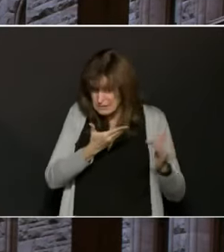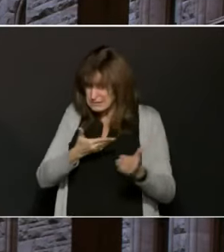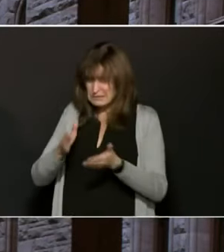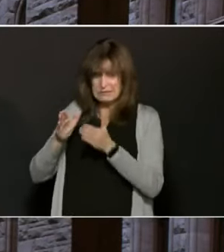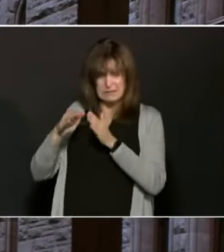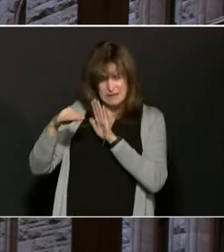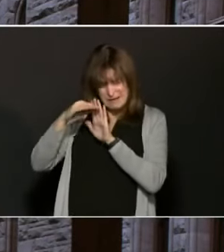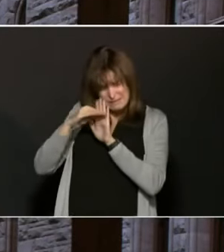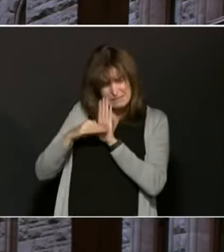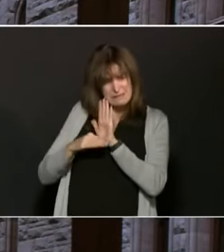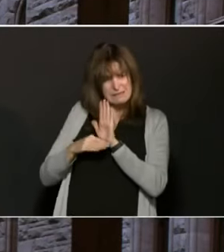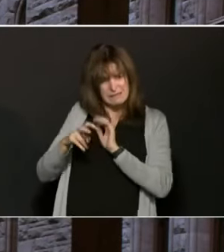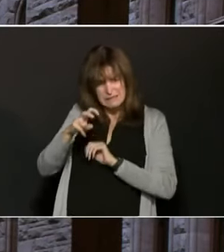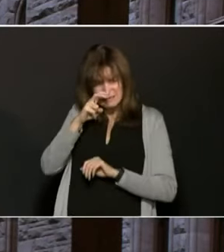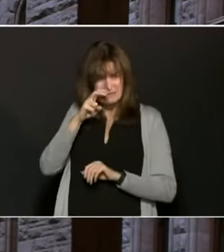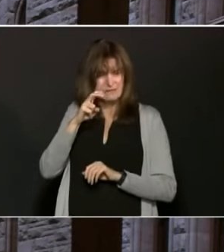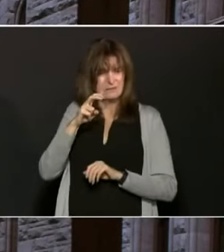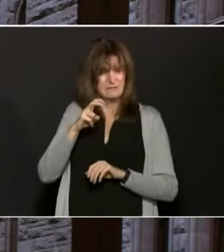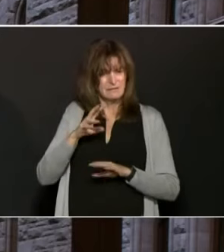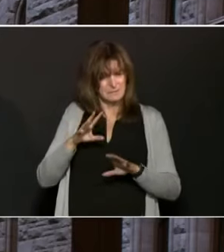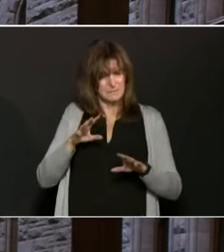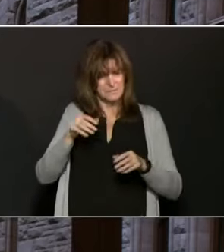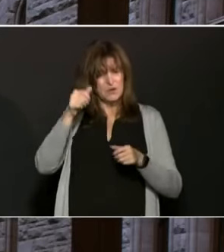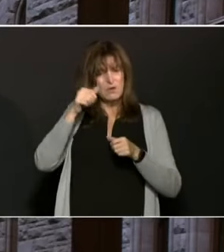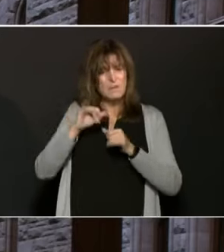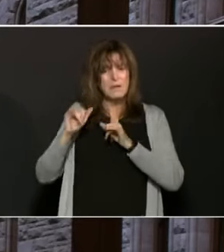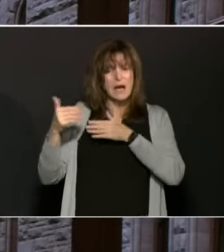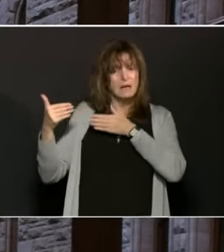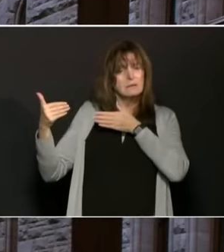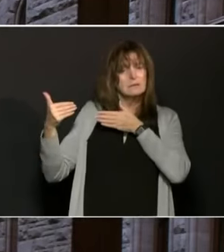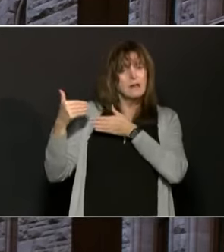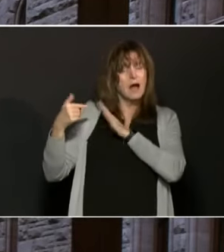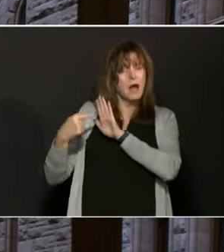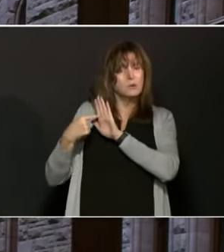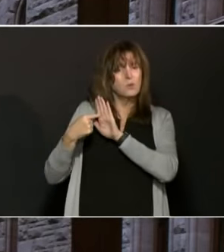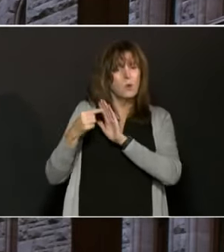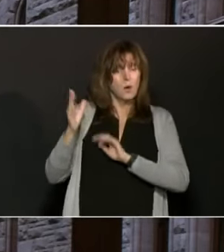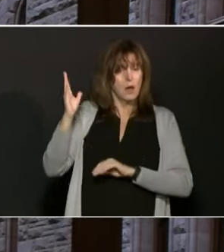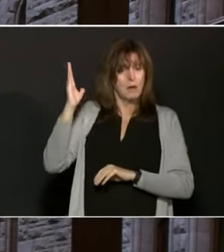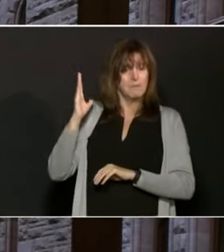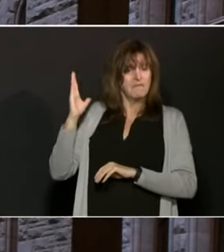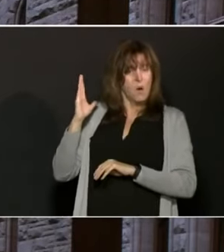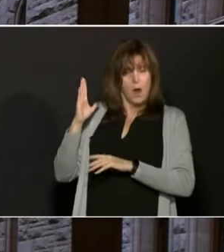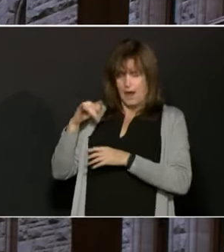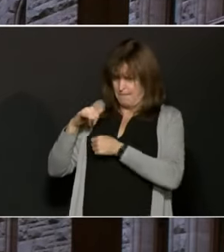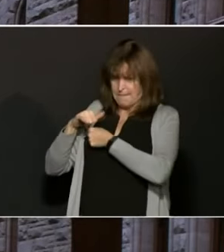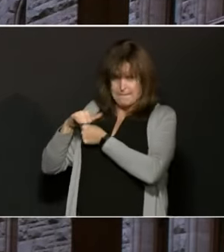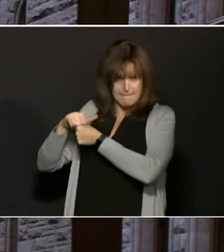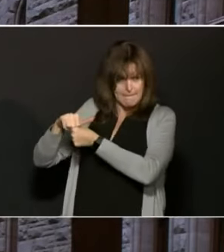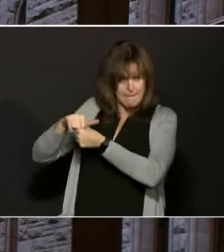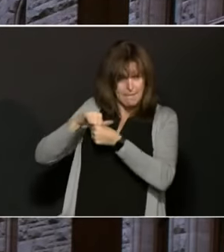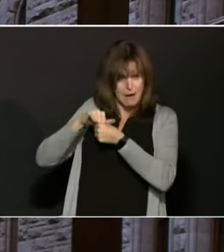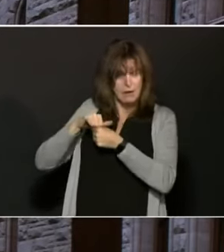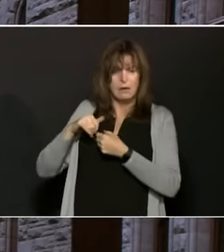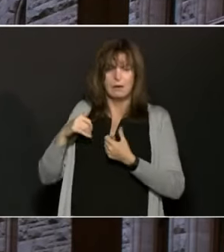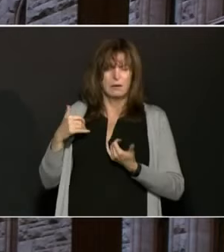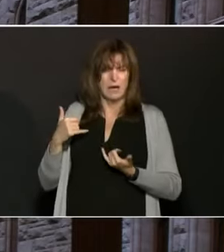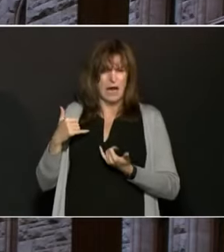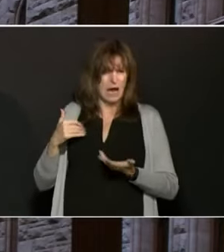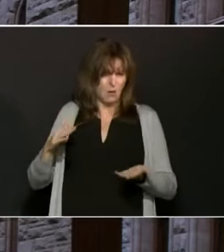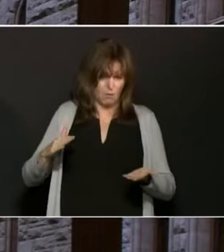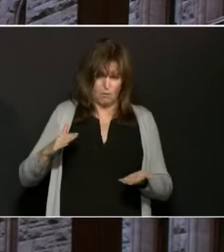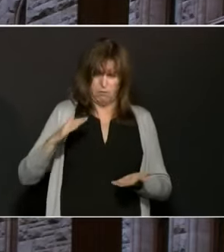with the mobility, we got to drop that considerably, down about 30-40%. And because we're way up there, and I can tell you, as I